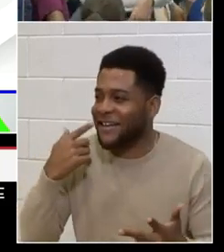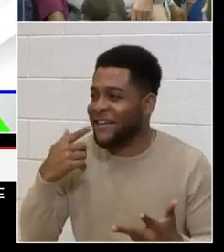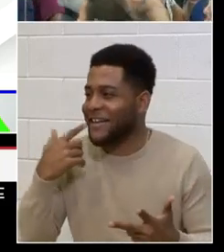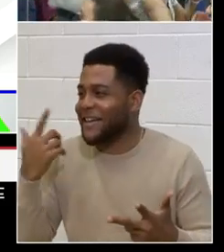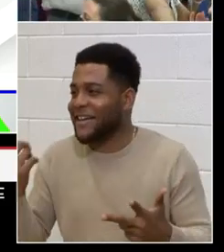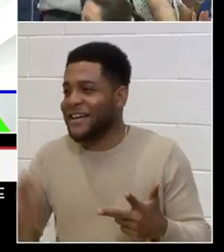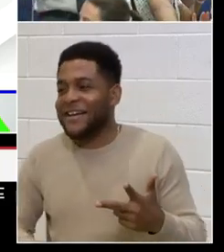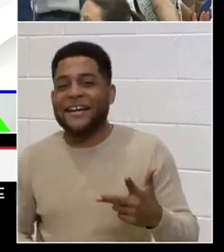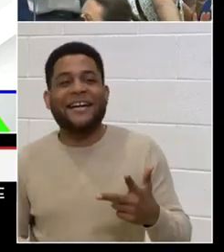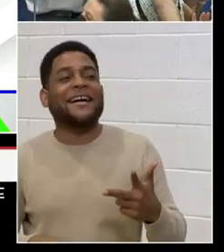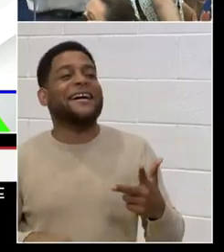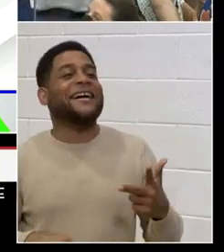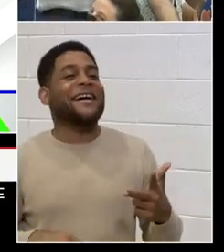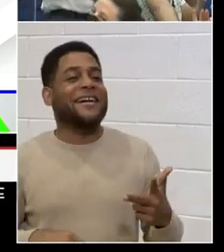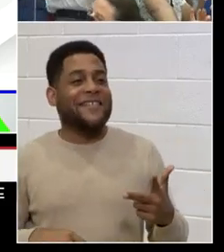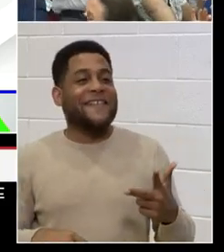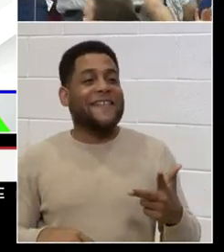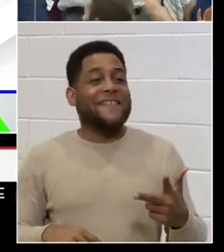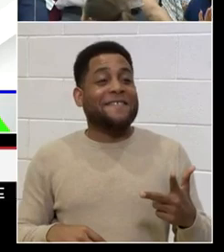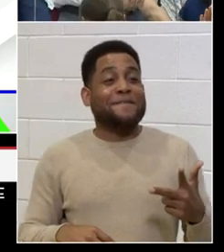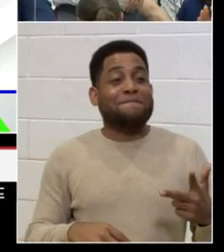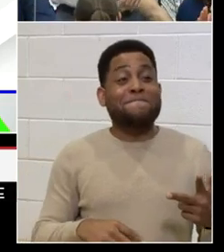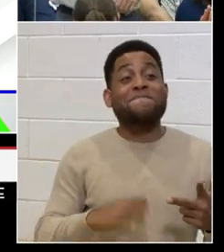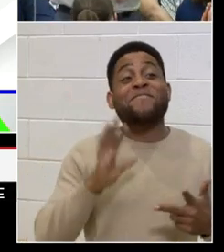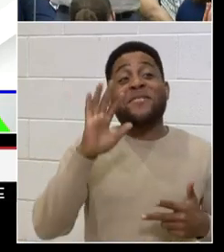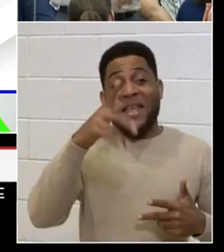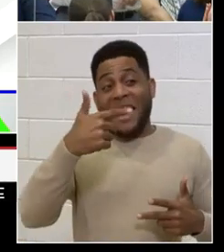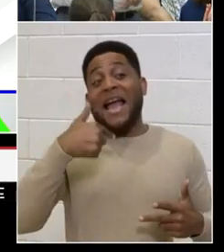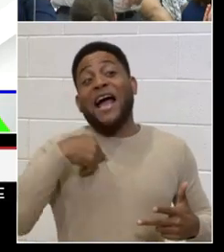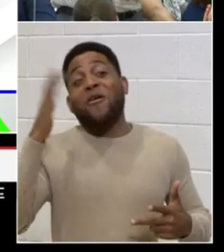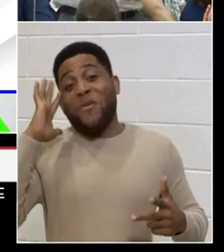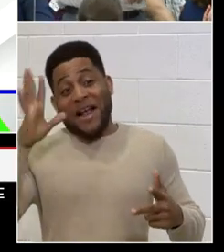I'll take 5 of your dollars.